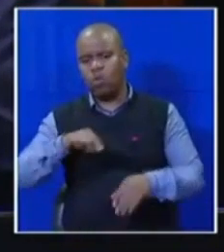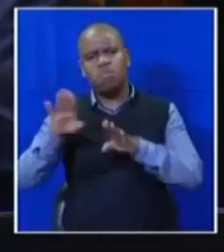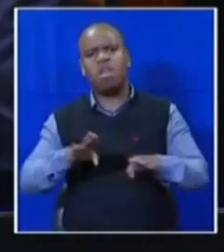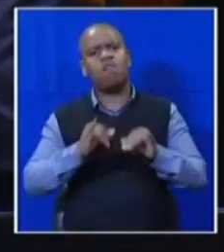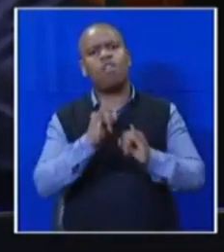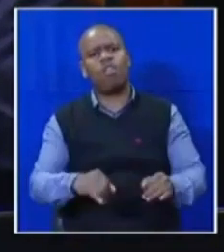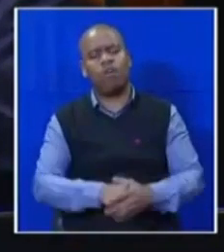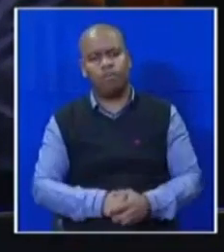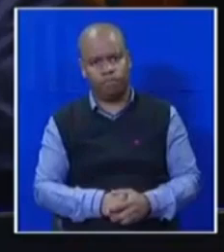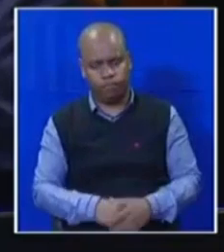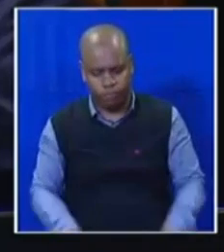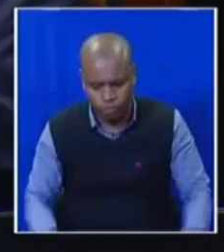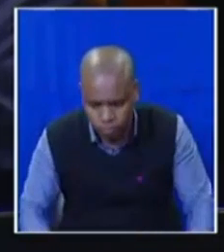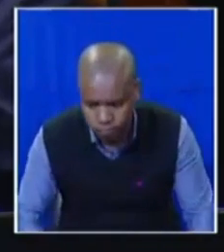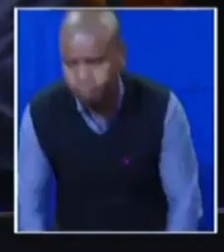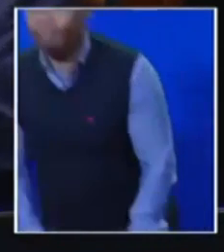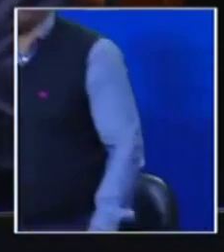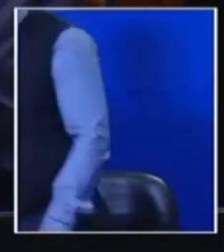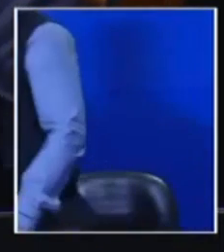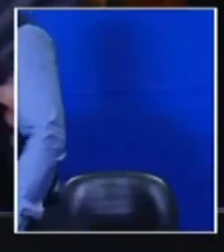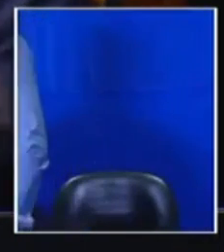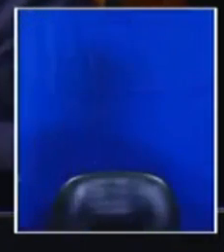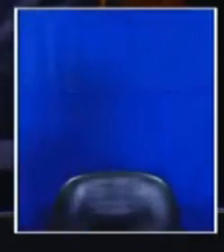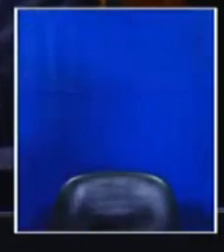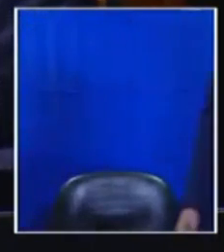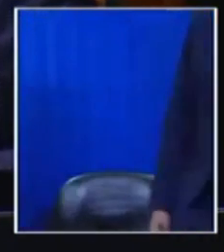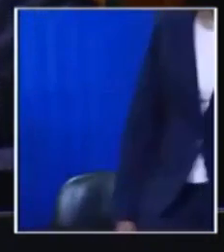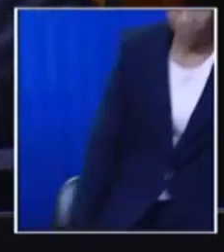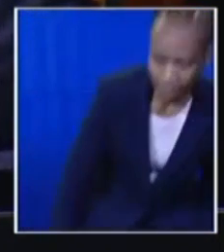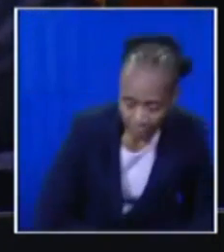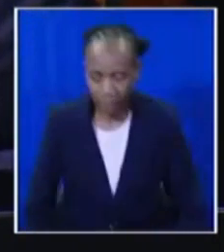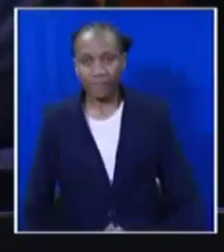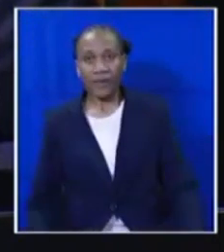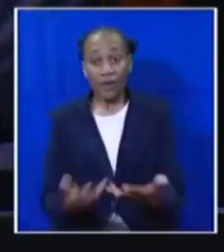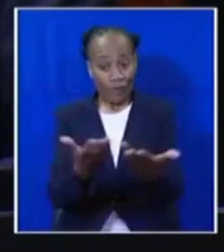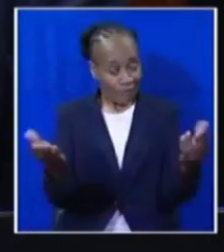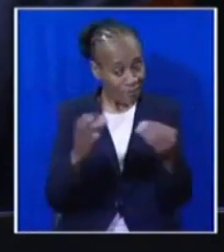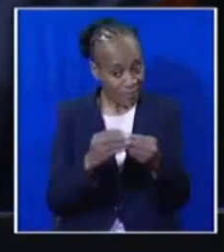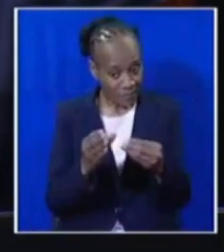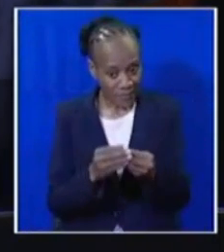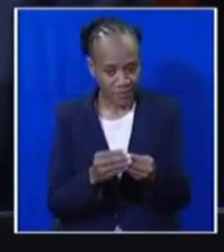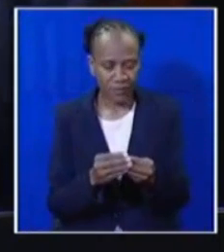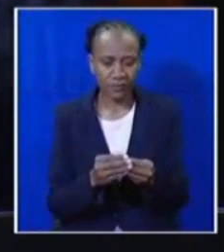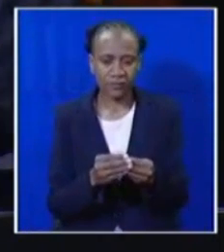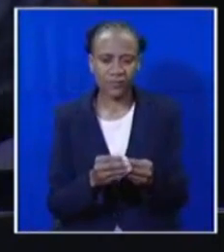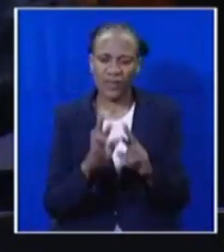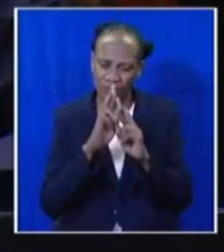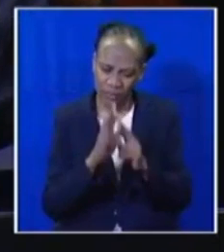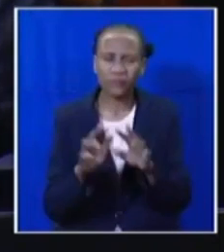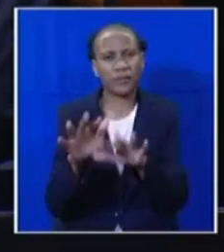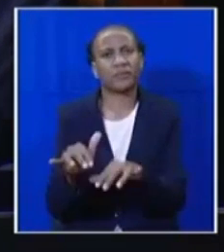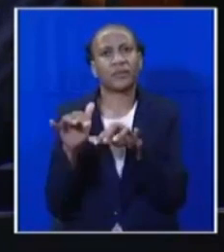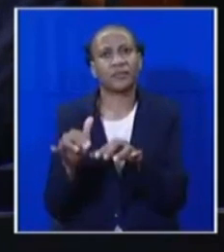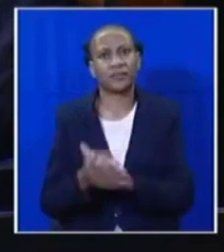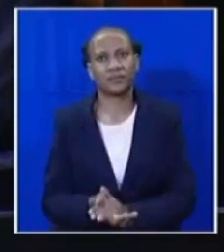we would like to ensure that as members of Parliament, we remain respected,